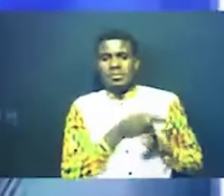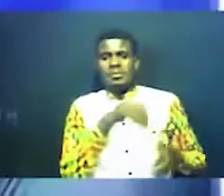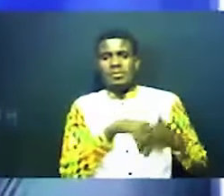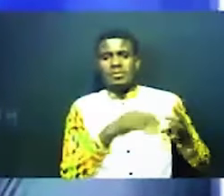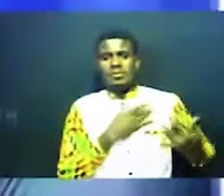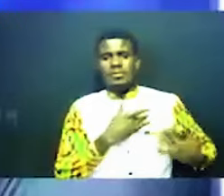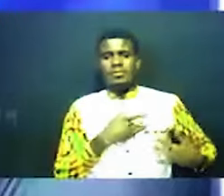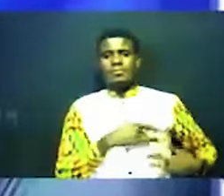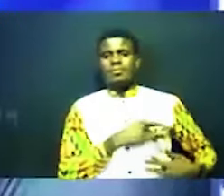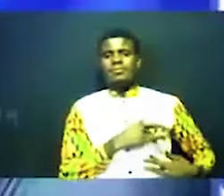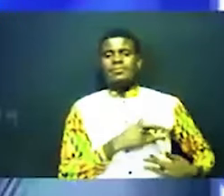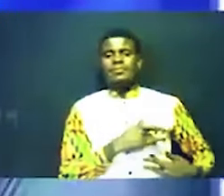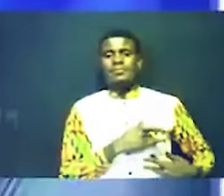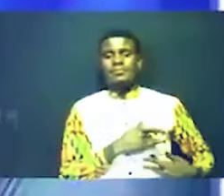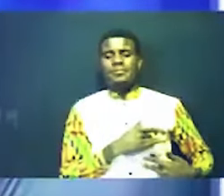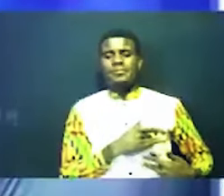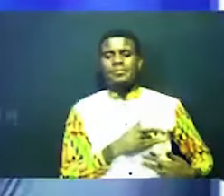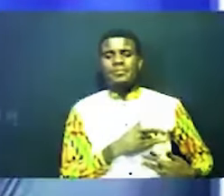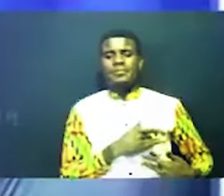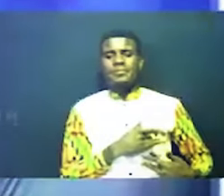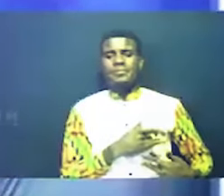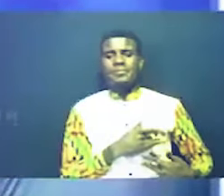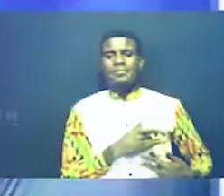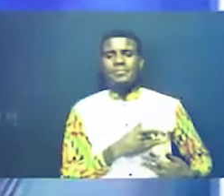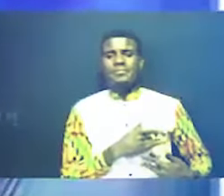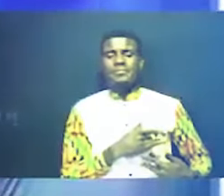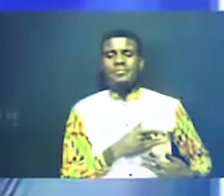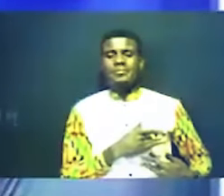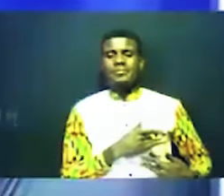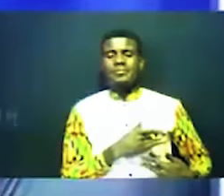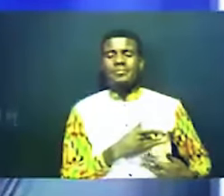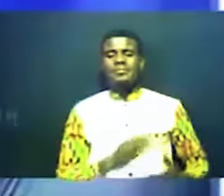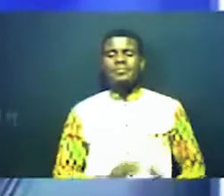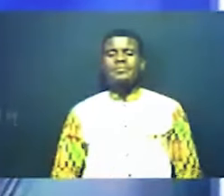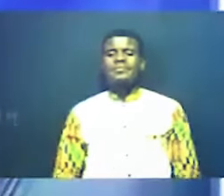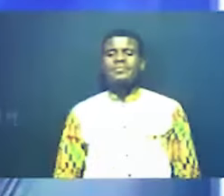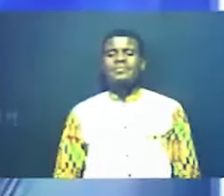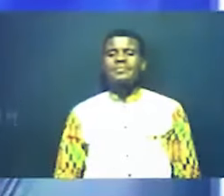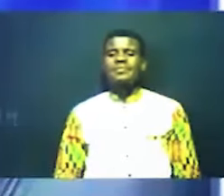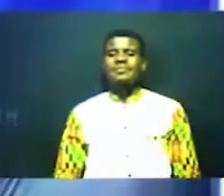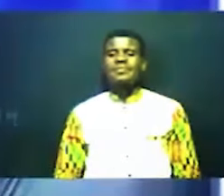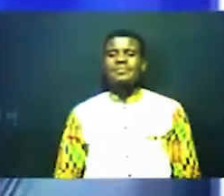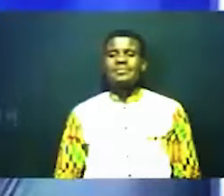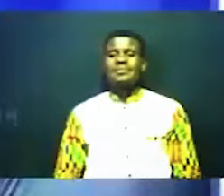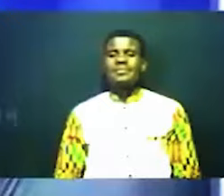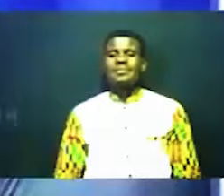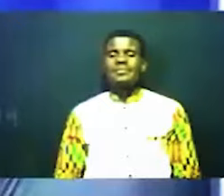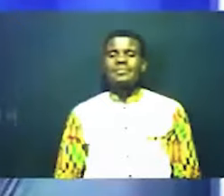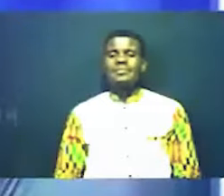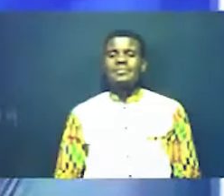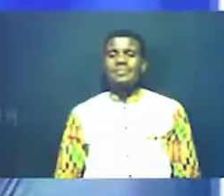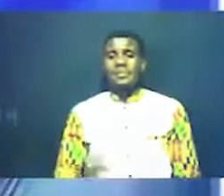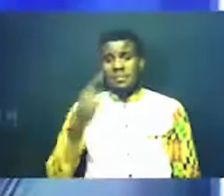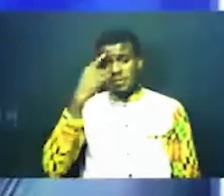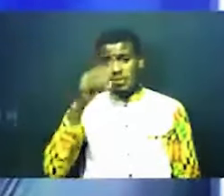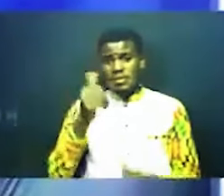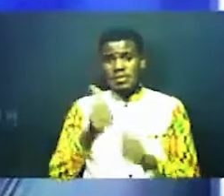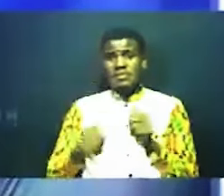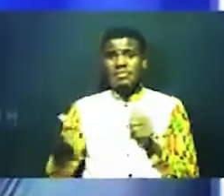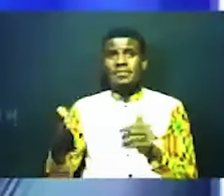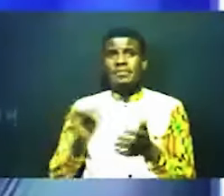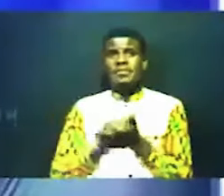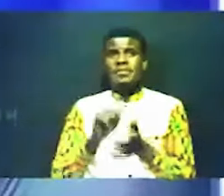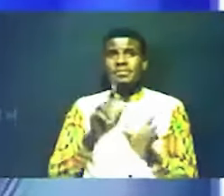you want? Anyone do you need to know? No, no, no, no, no, no, no, no, no, no, no, no, no, no, no, no, no, no, no, no, no, no, no, for everything you